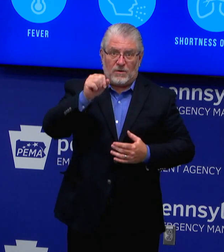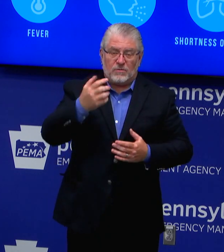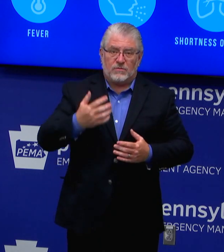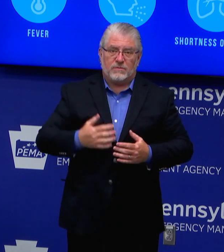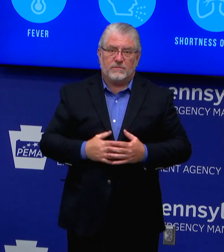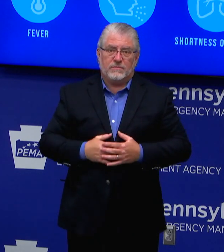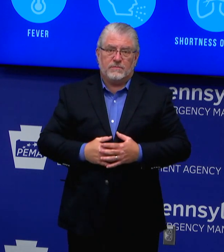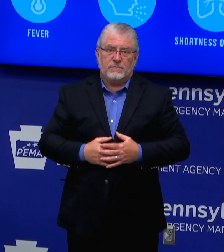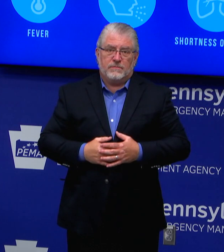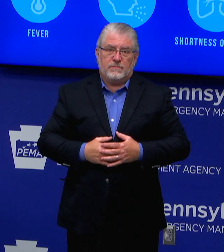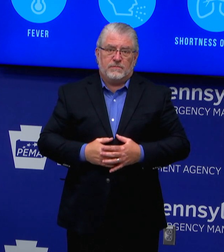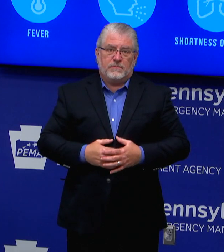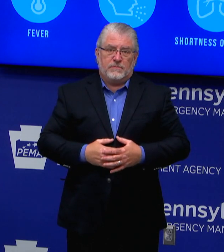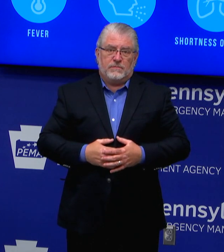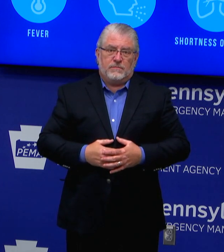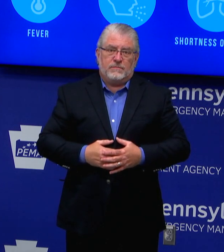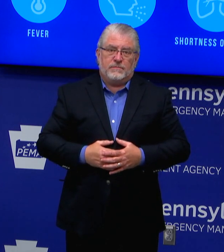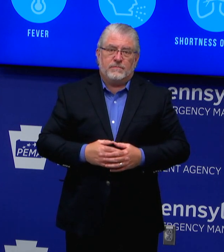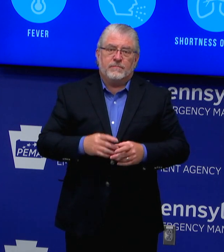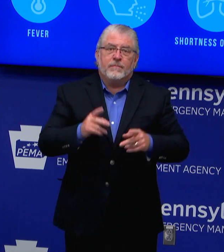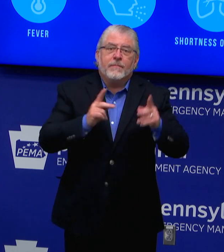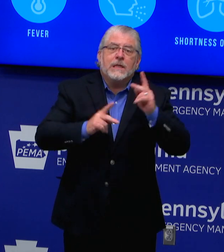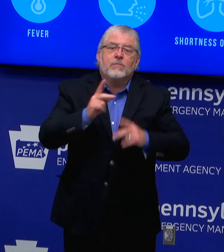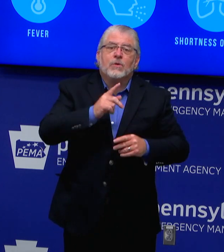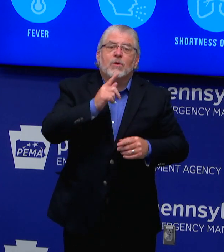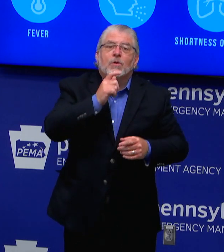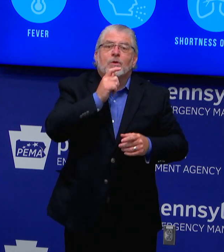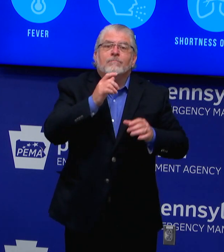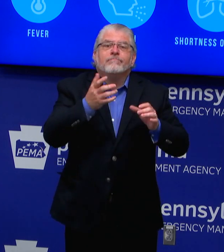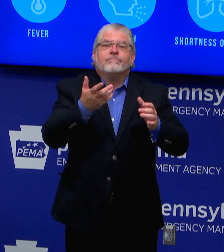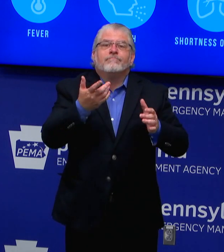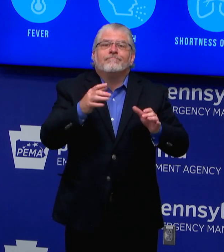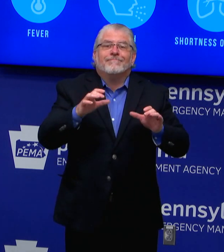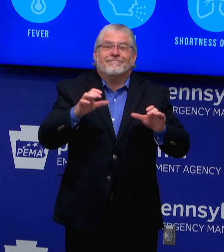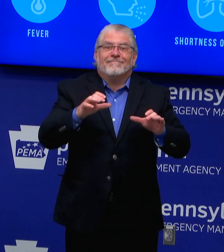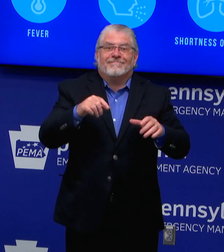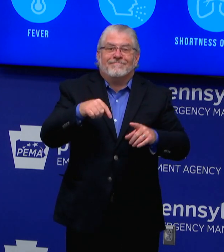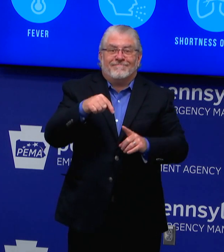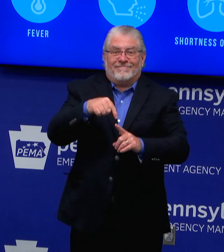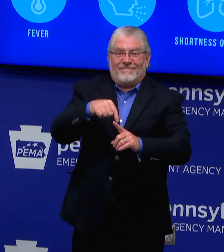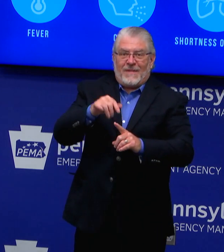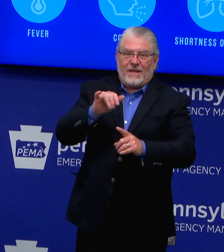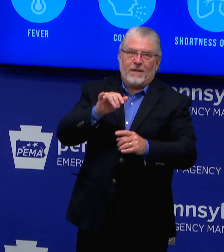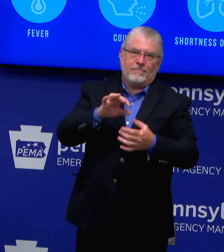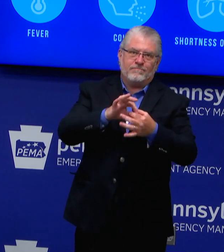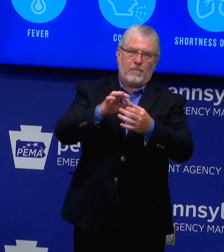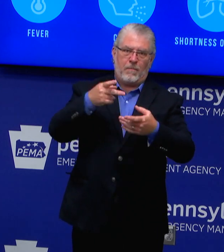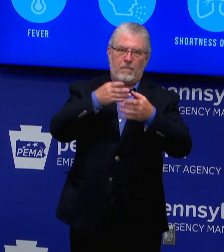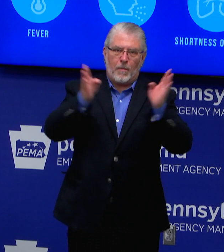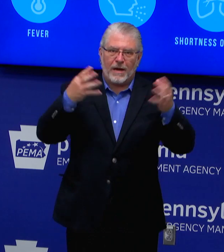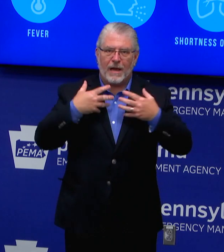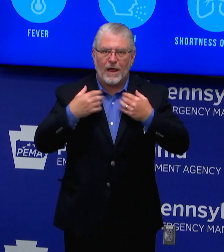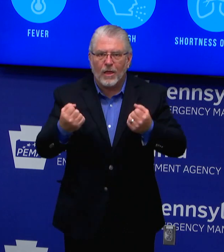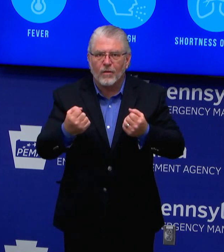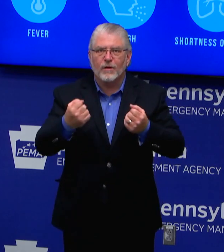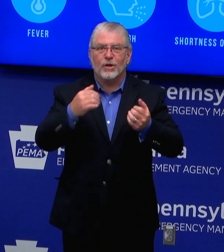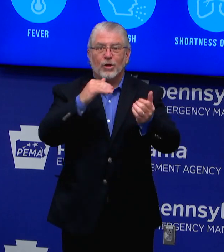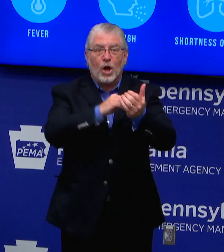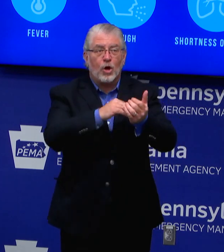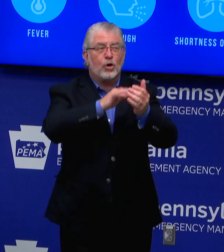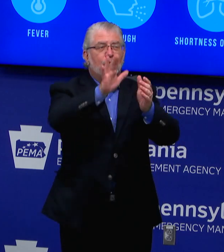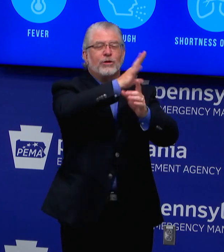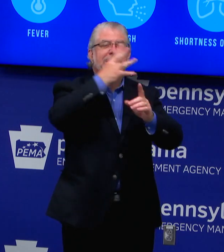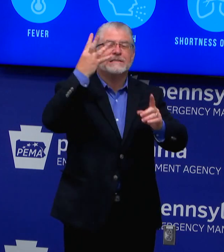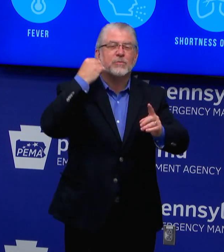advice from people who have done things like this before, from public health officials, from the federal government, from local governments, from the